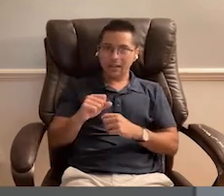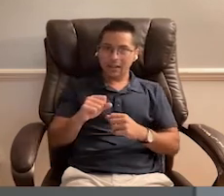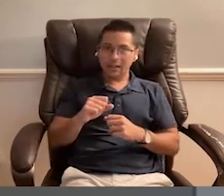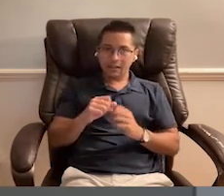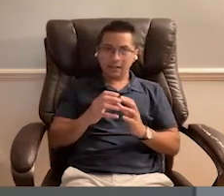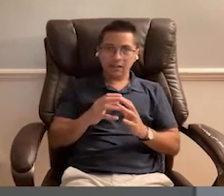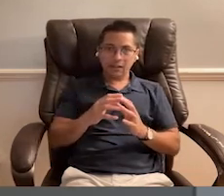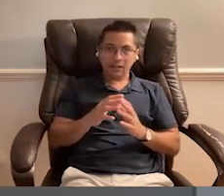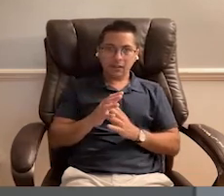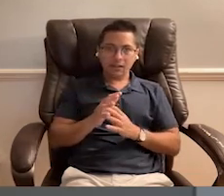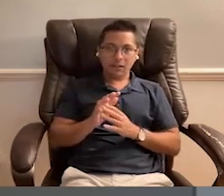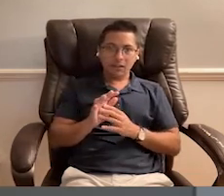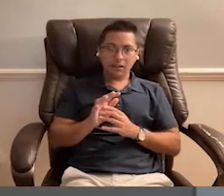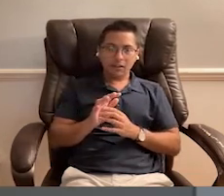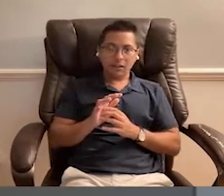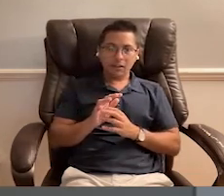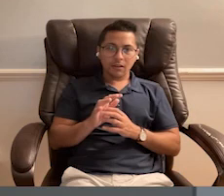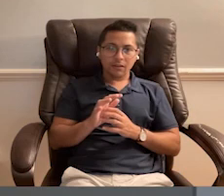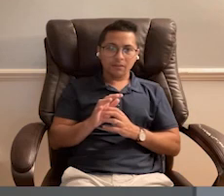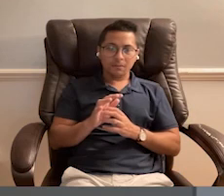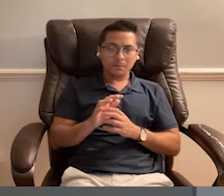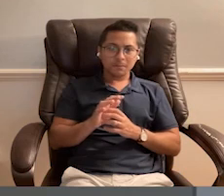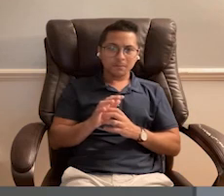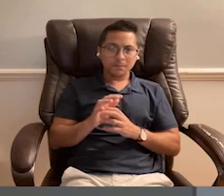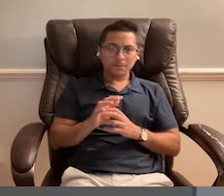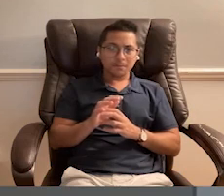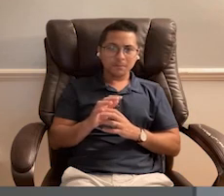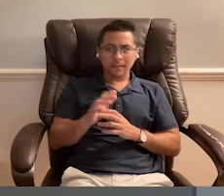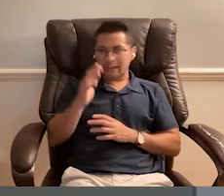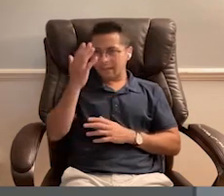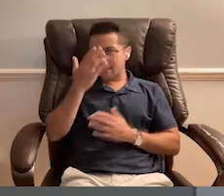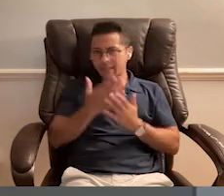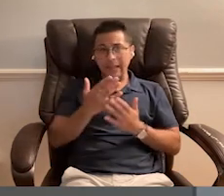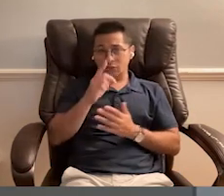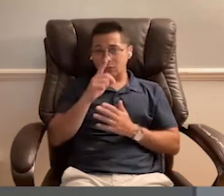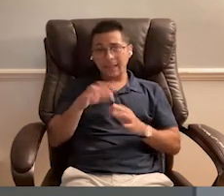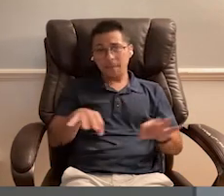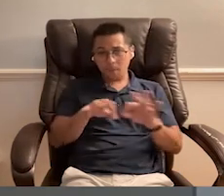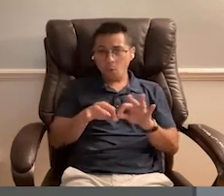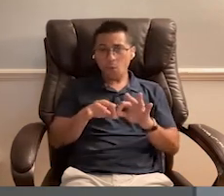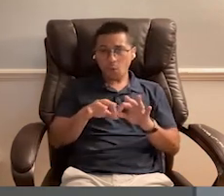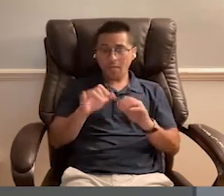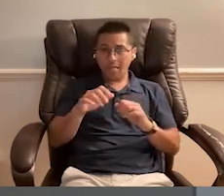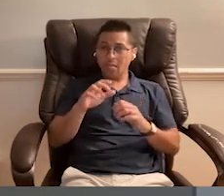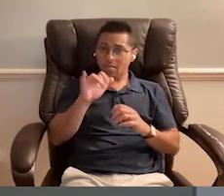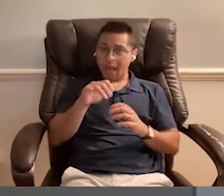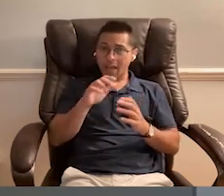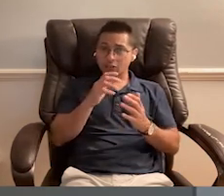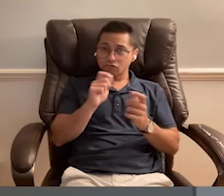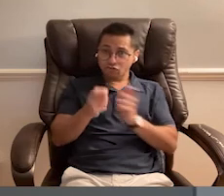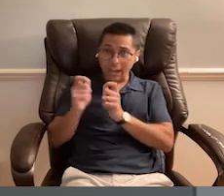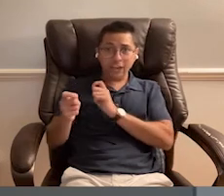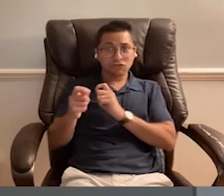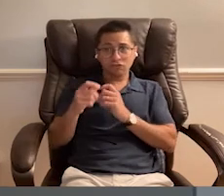it's the reality. It's what we just went through. We're still going through, even though things are looking a little better. So it is